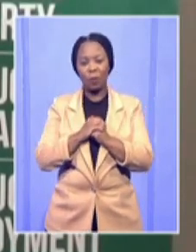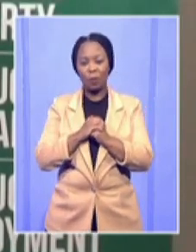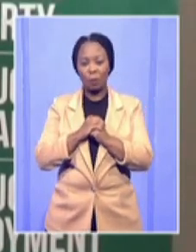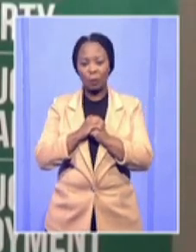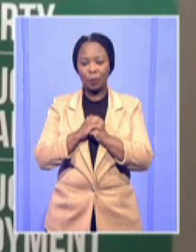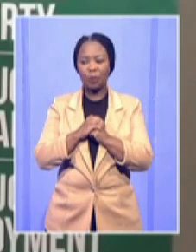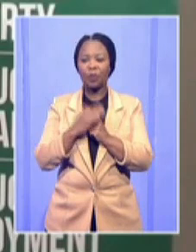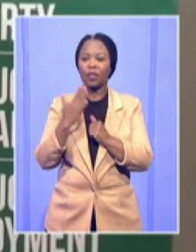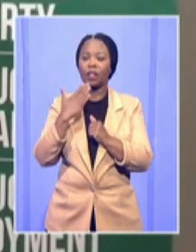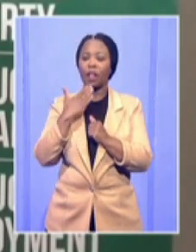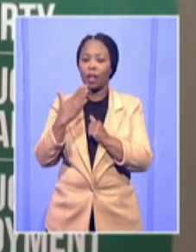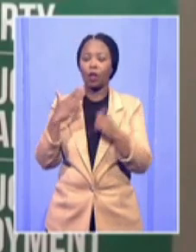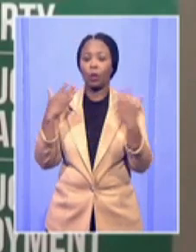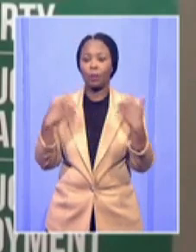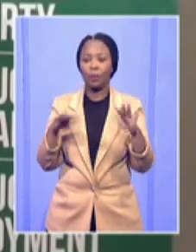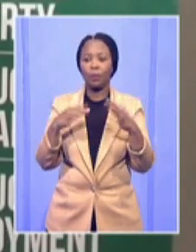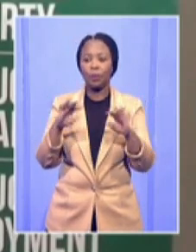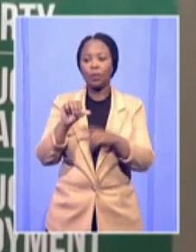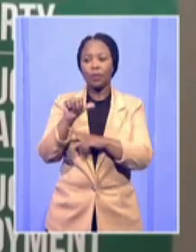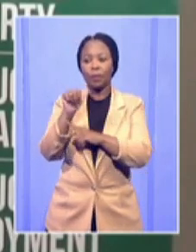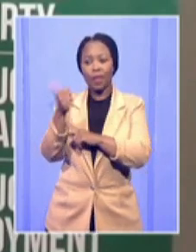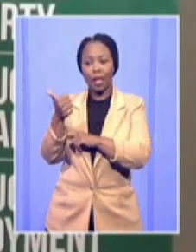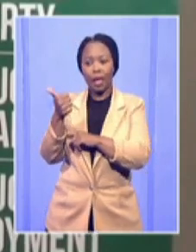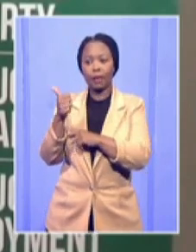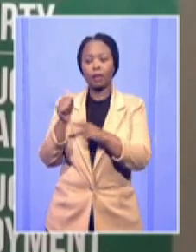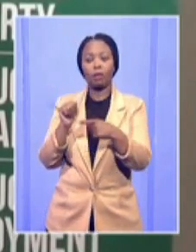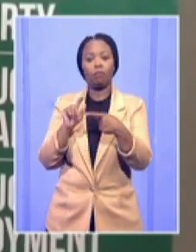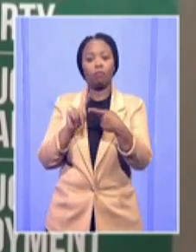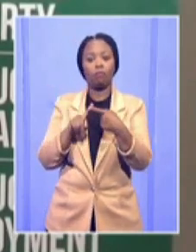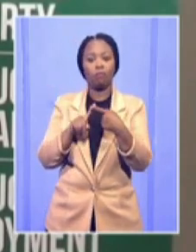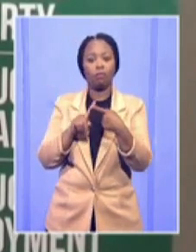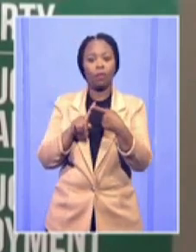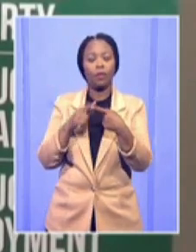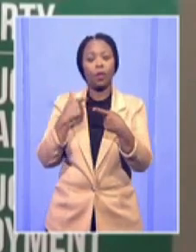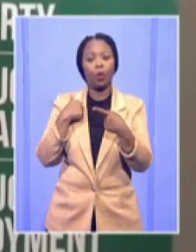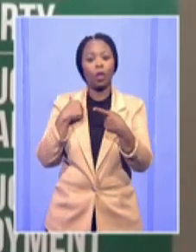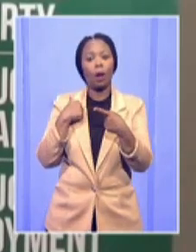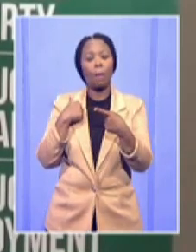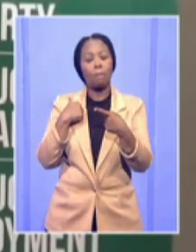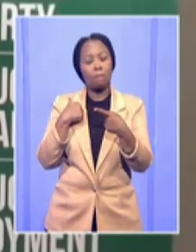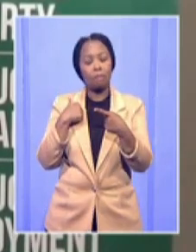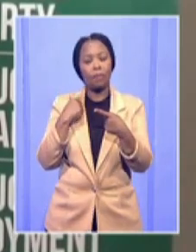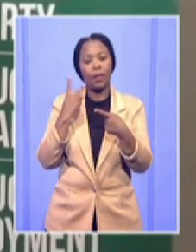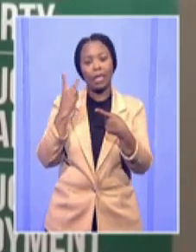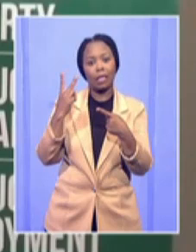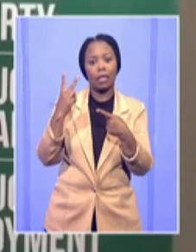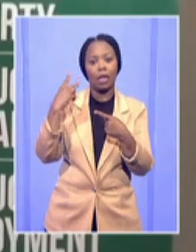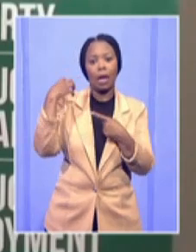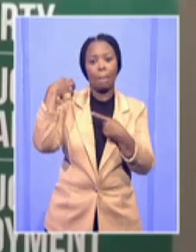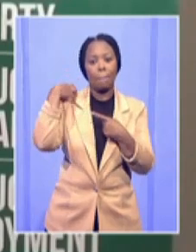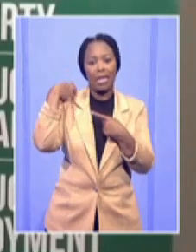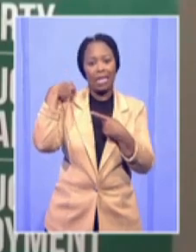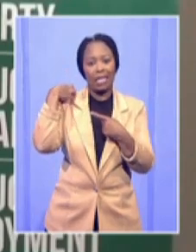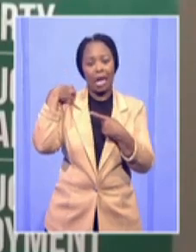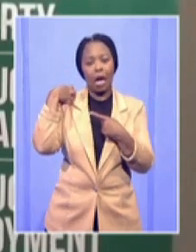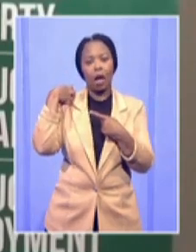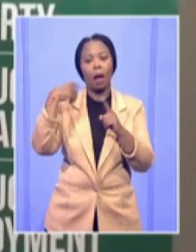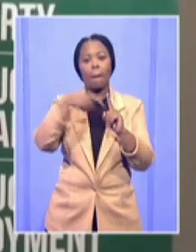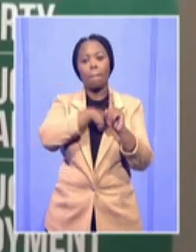Thank you very much. Next is we are going to hear from the Minister in the Presidency,